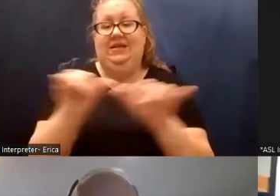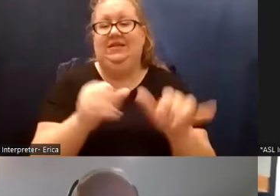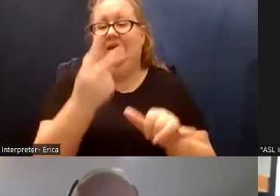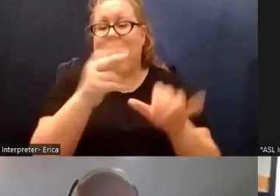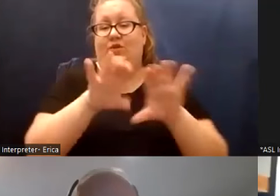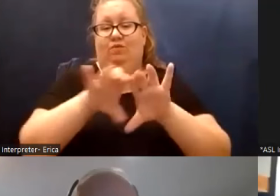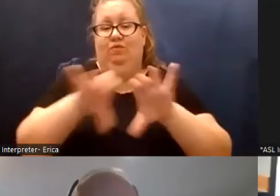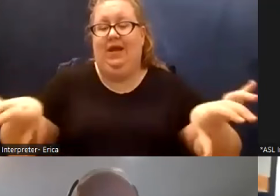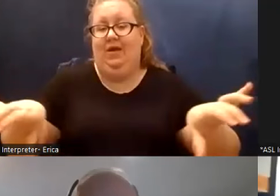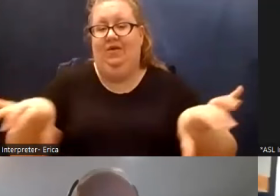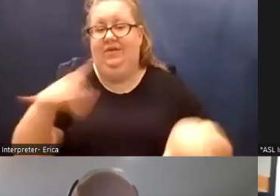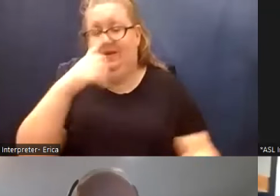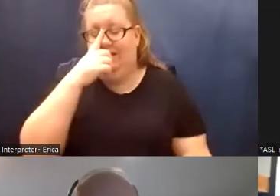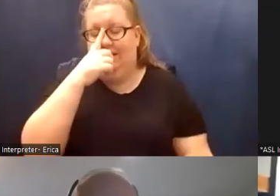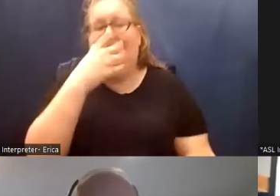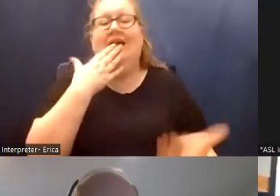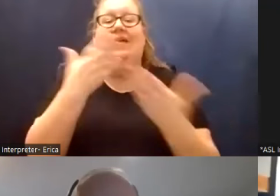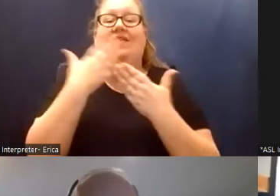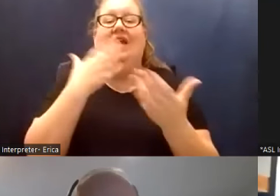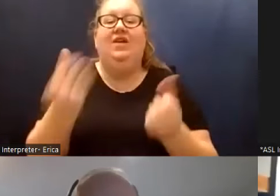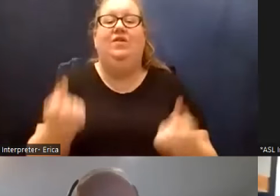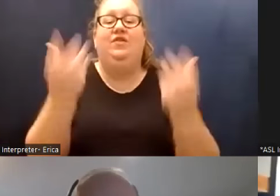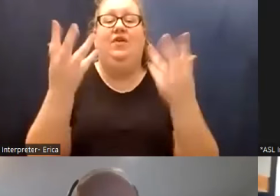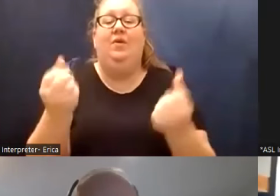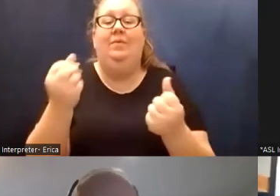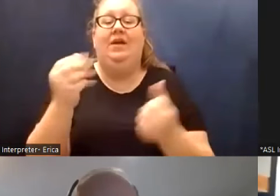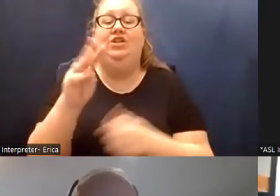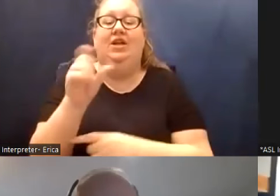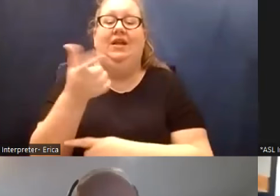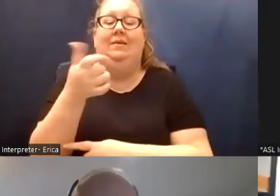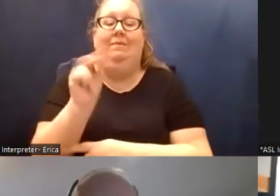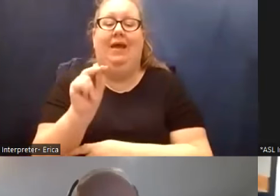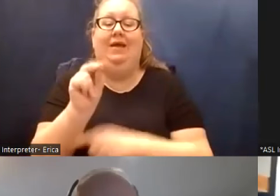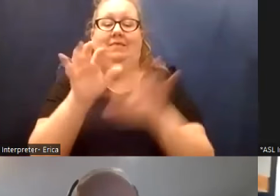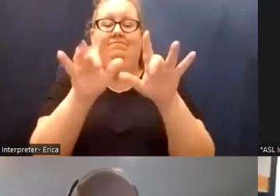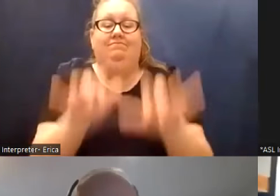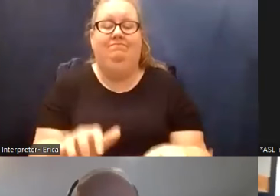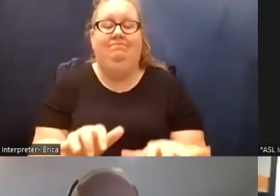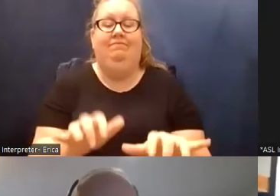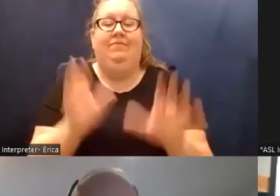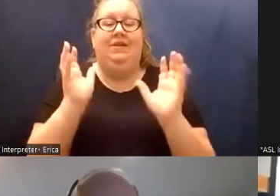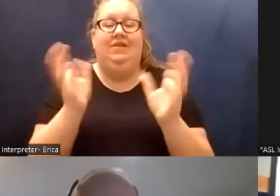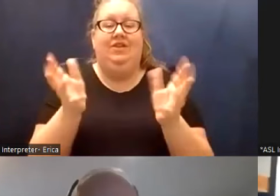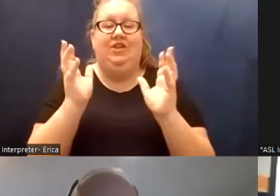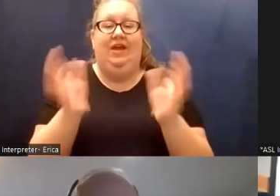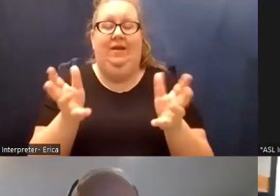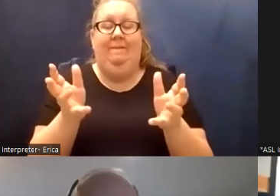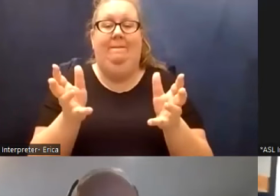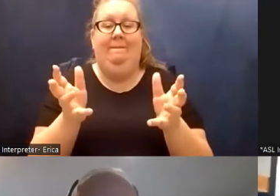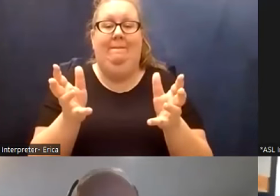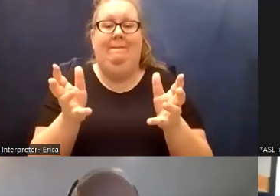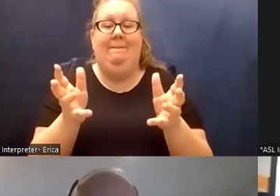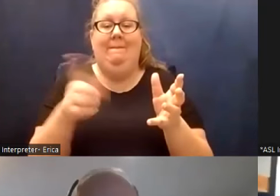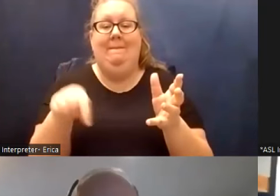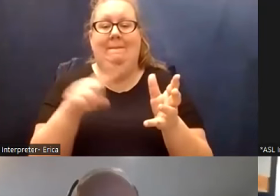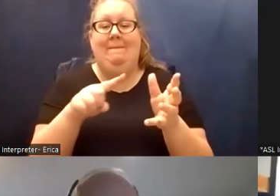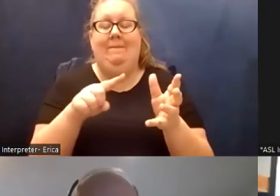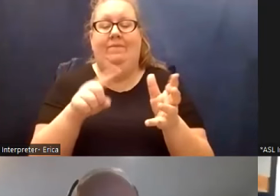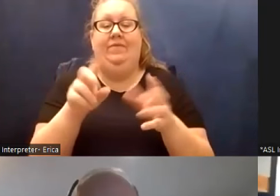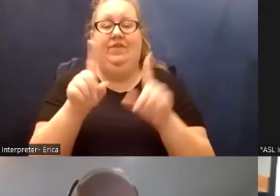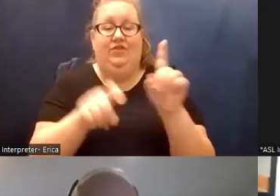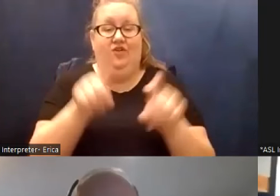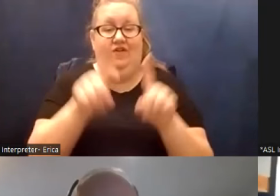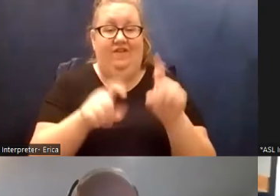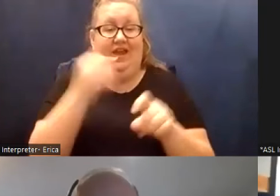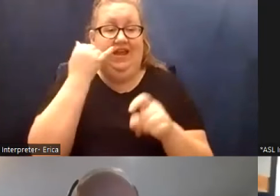breakouts. And thank you so much. Megan dropped into the chat a survey if